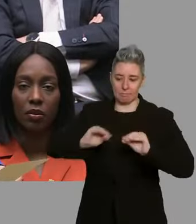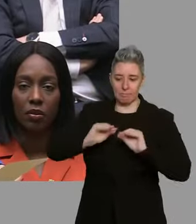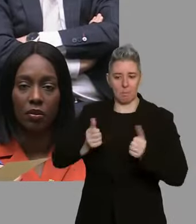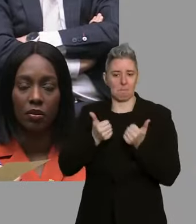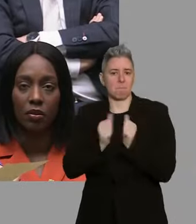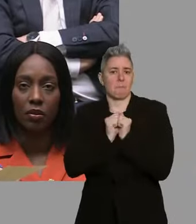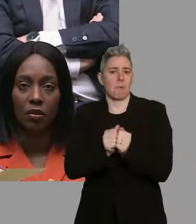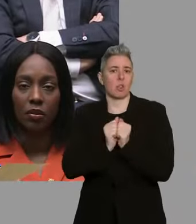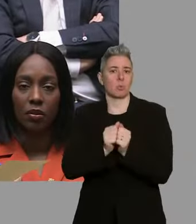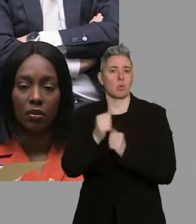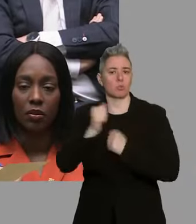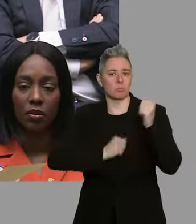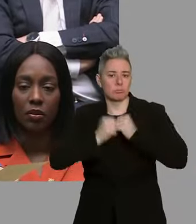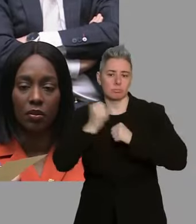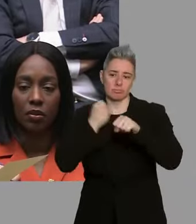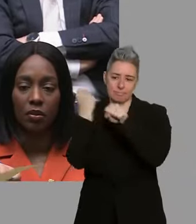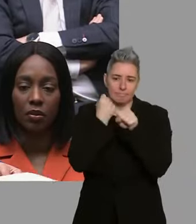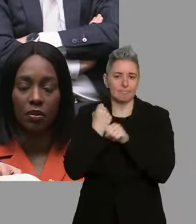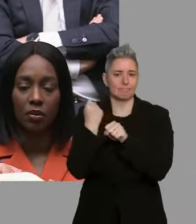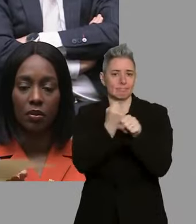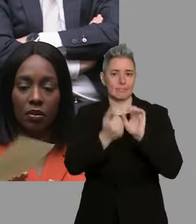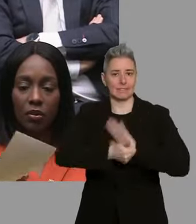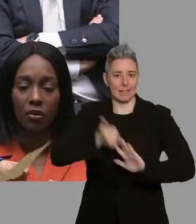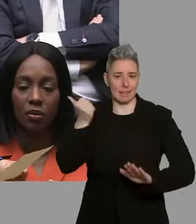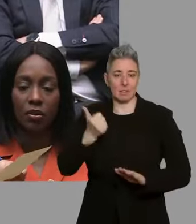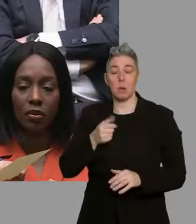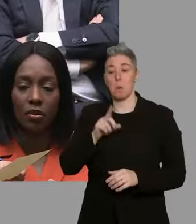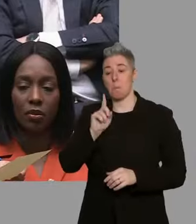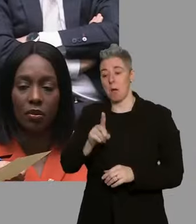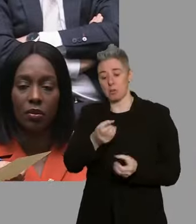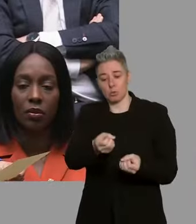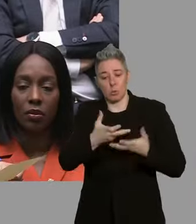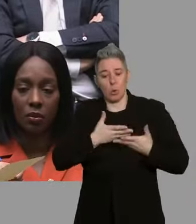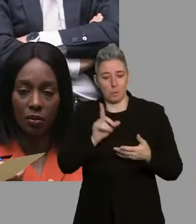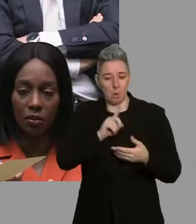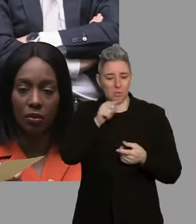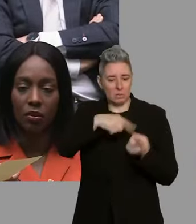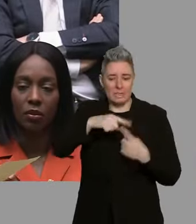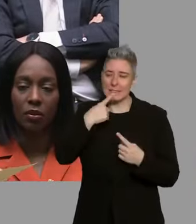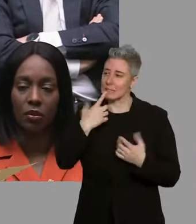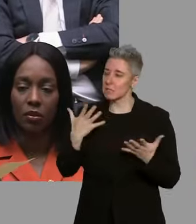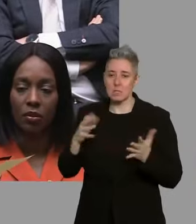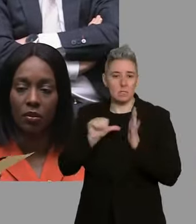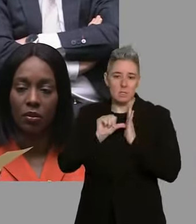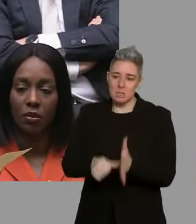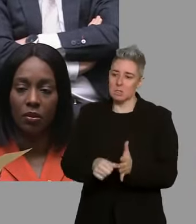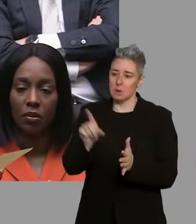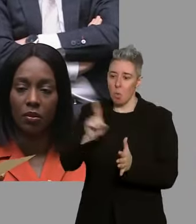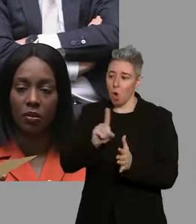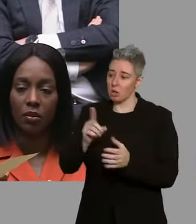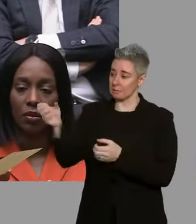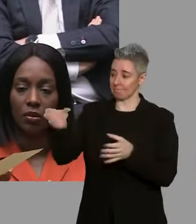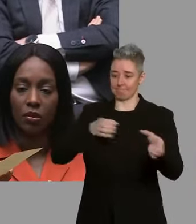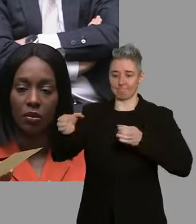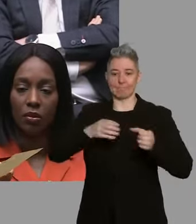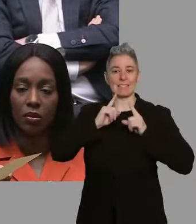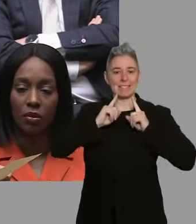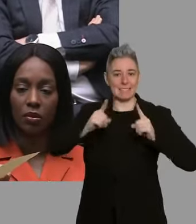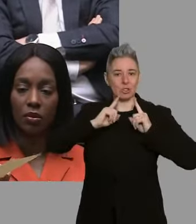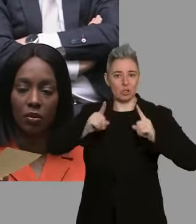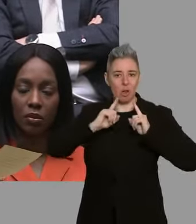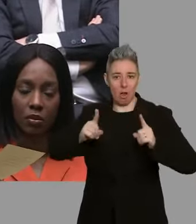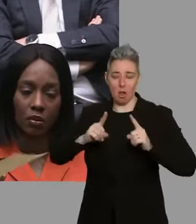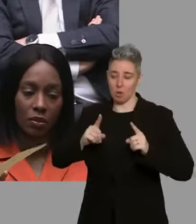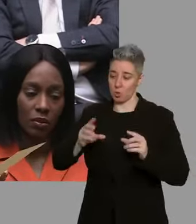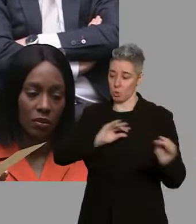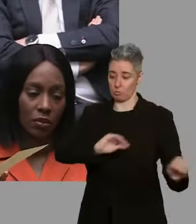significant challenges in recruiting teachers to deliver those courses. Does the Prime Minister agree with me that proper skills training